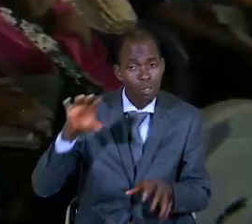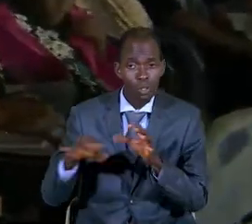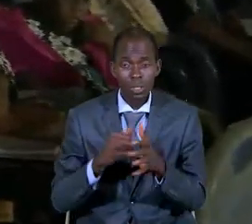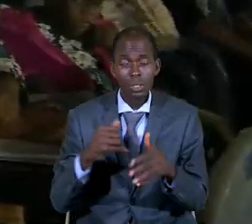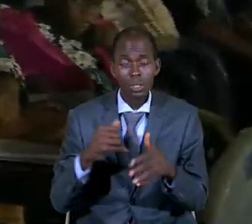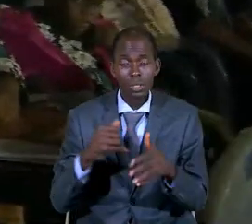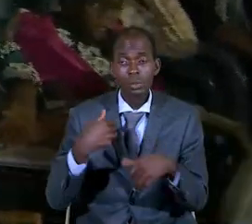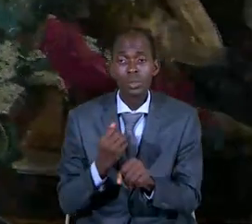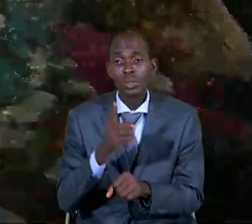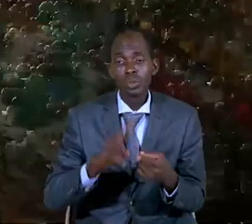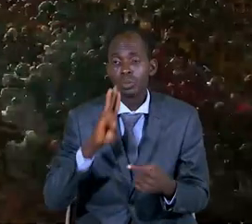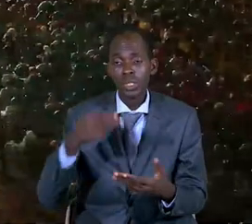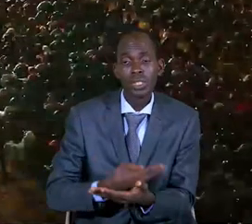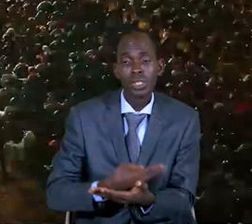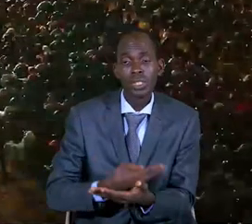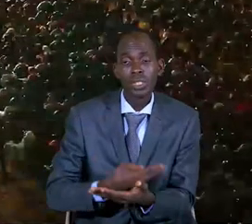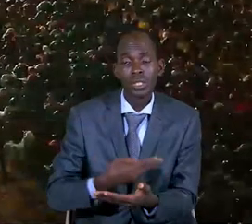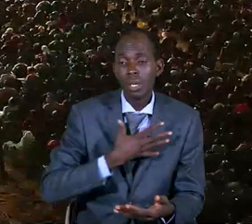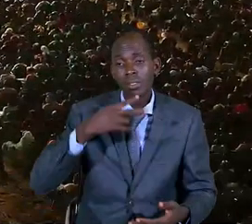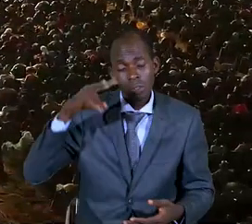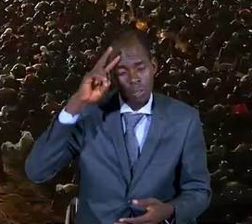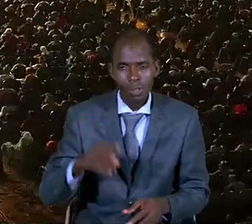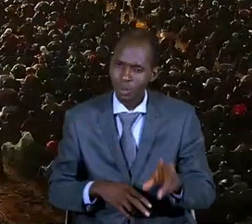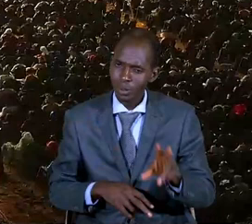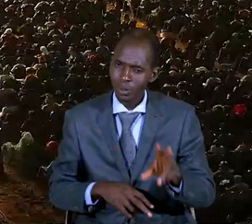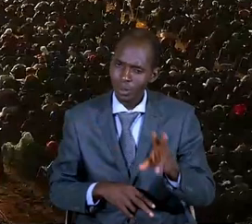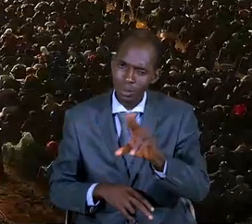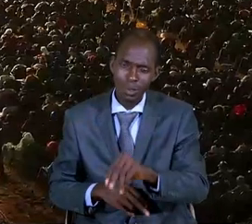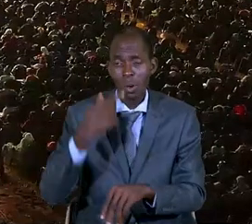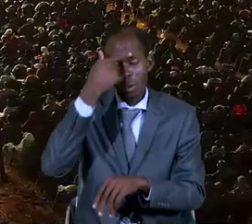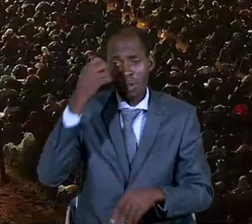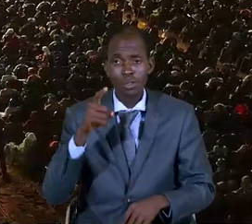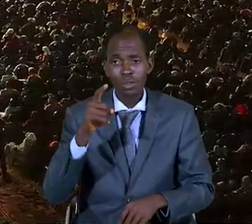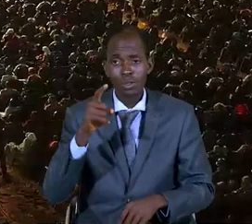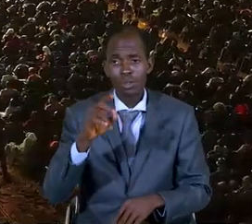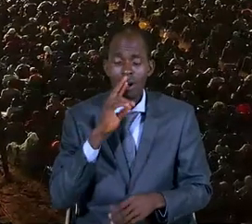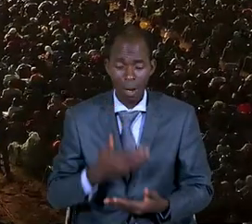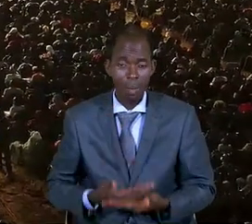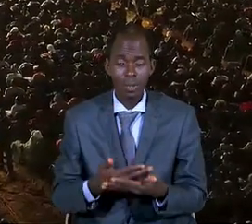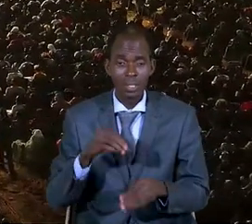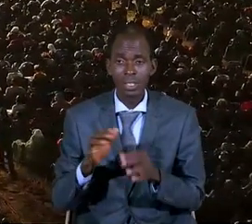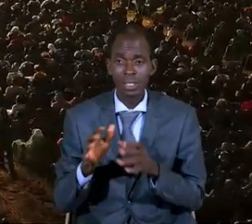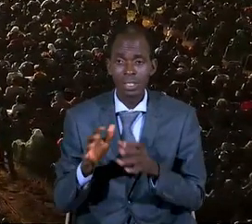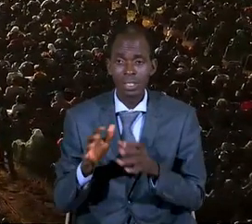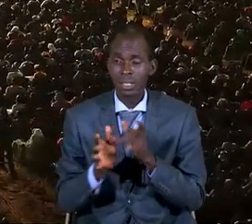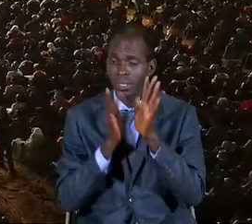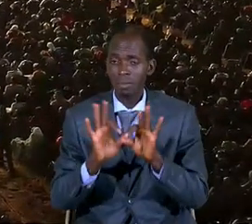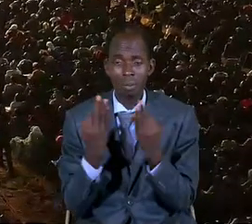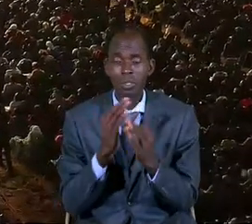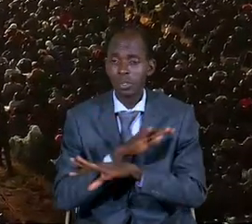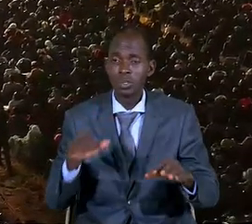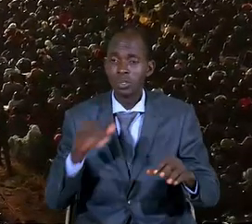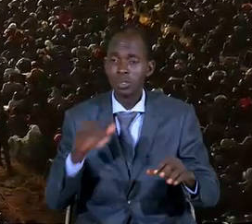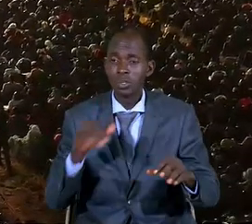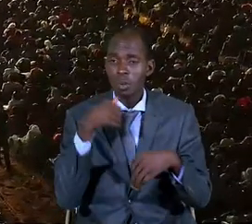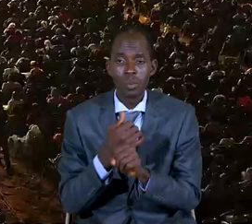give birth to you? That doesn't make you a Christian. All have sinned and come short of the glory of God. But if you want